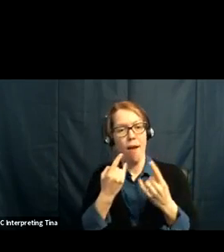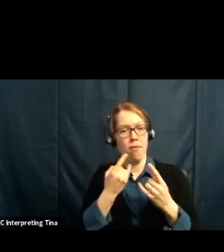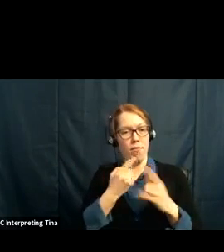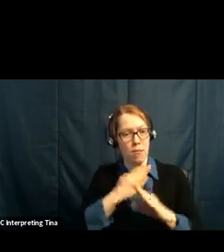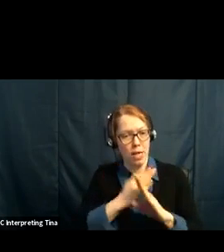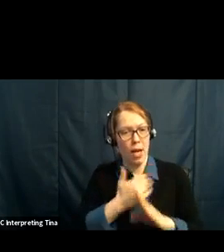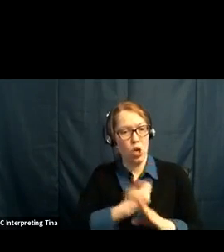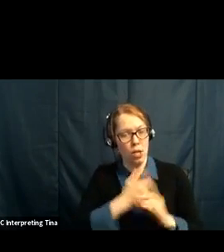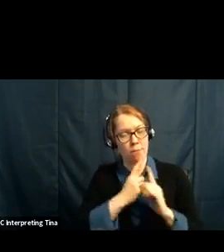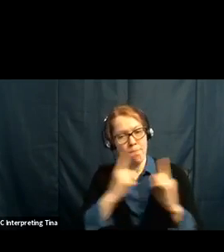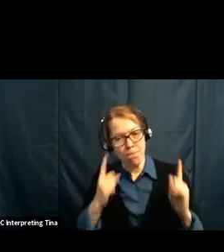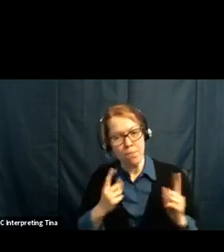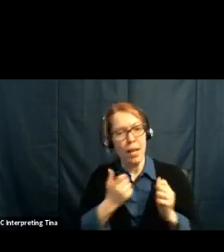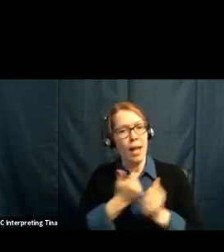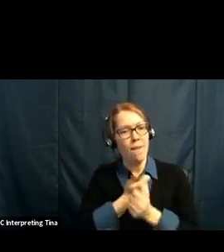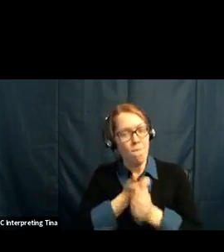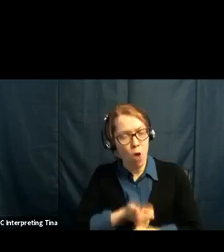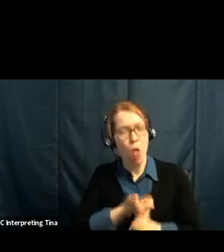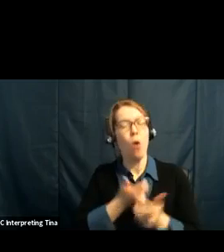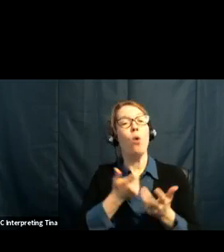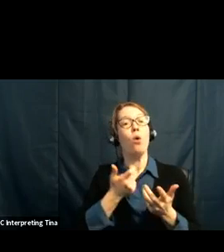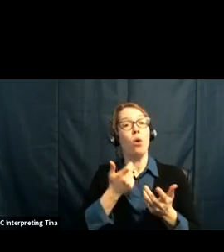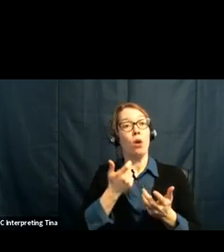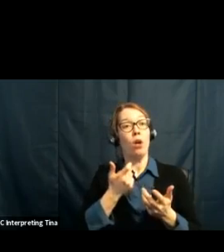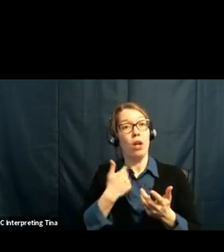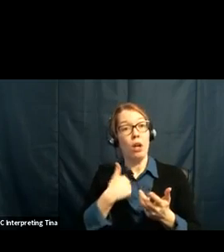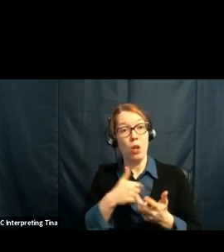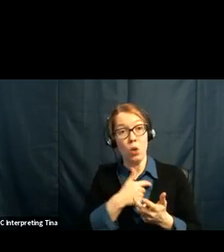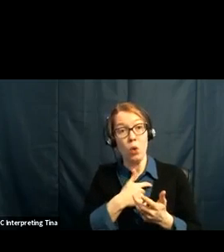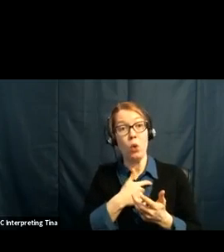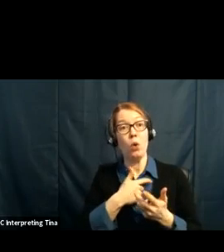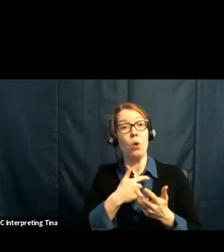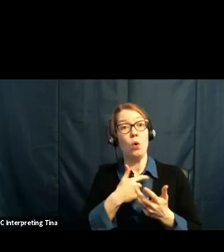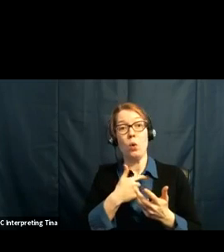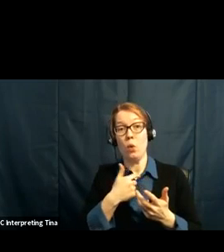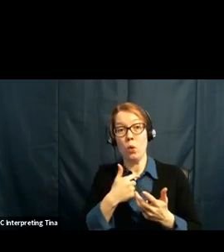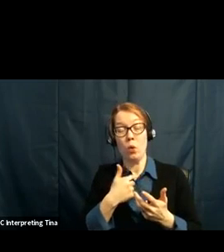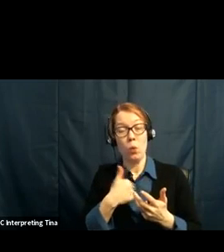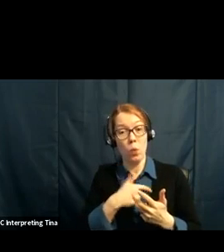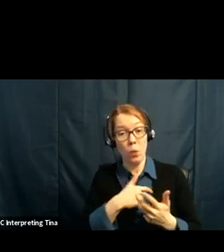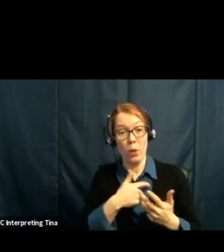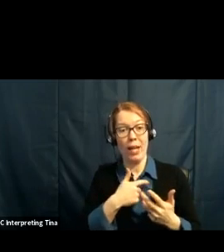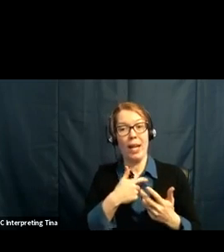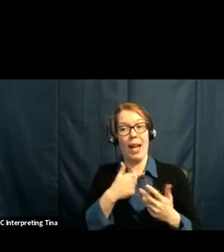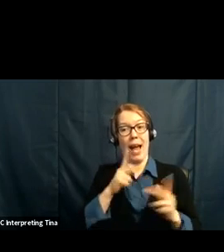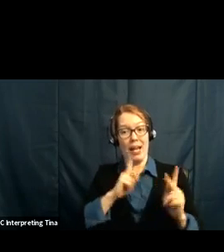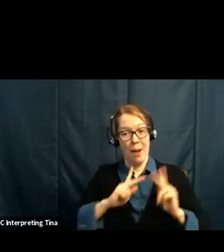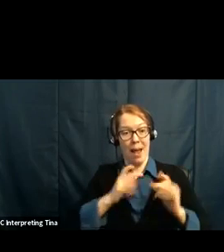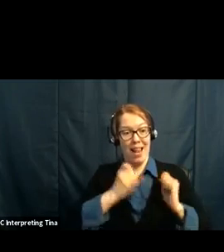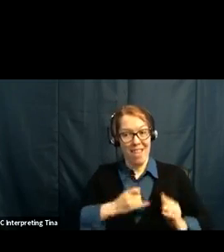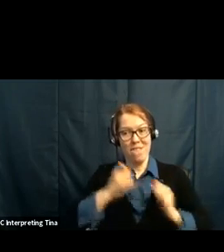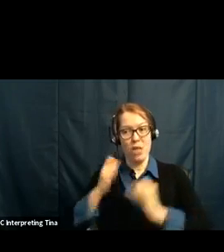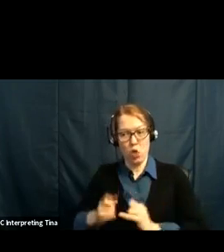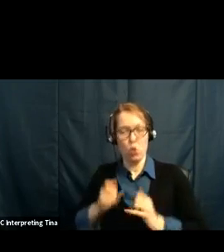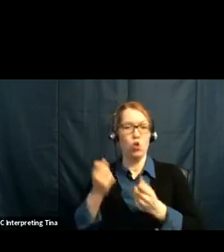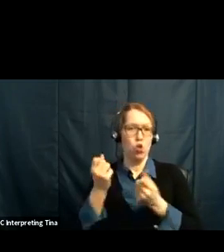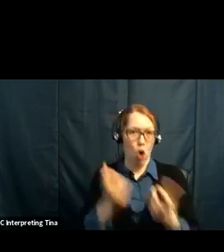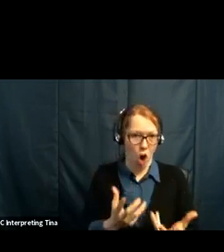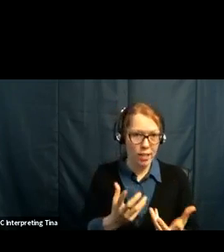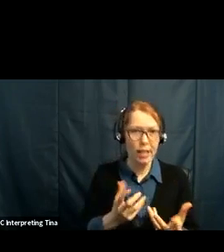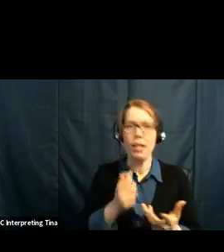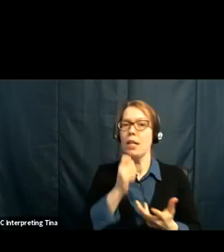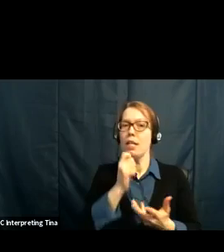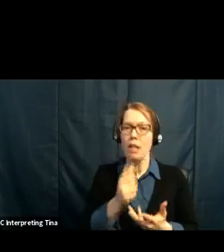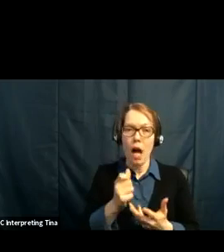issues inside of our hospitals because we caused it. Hospitals didn't cause it. We did by not taking those precautions. So again, I don't